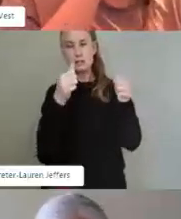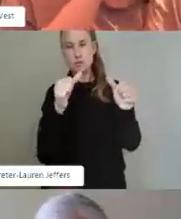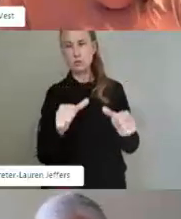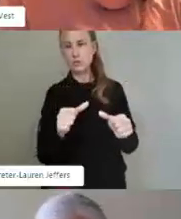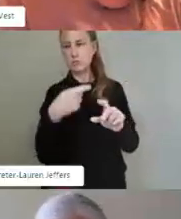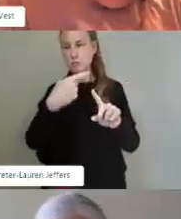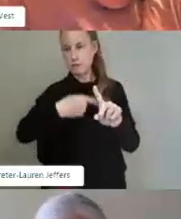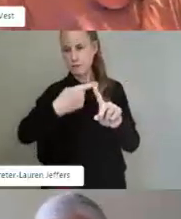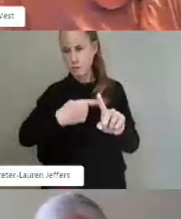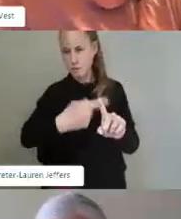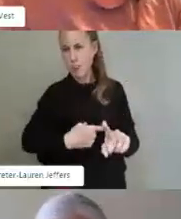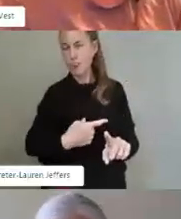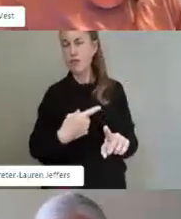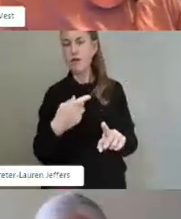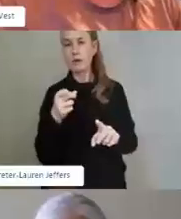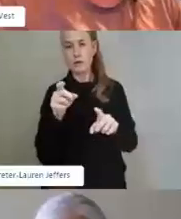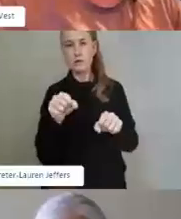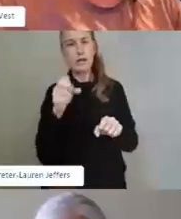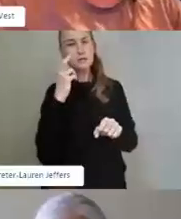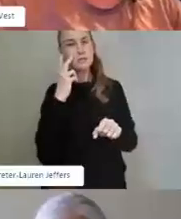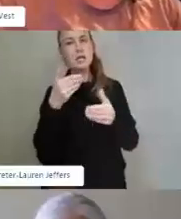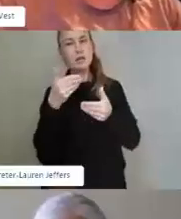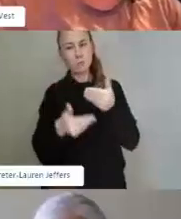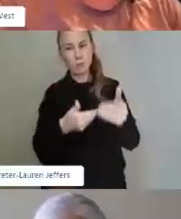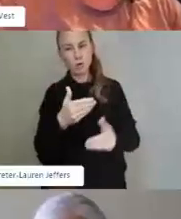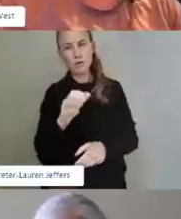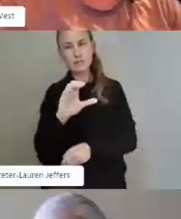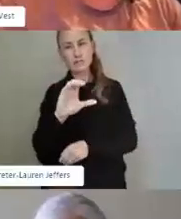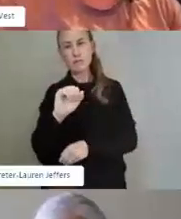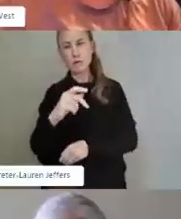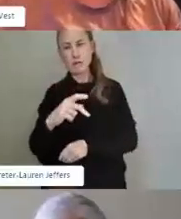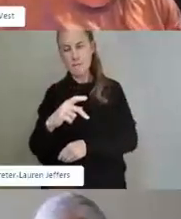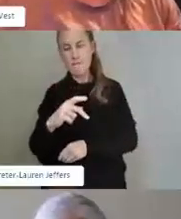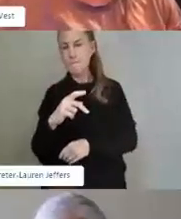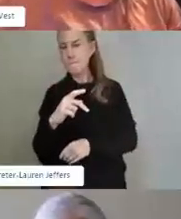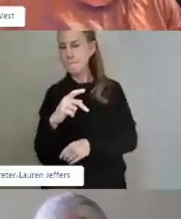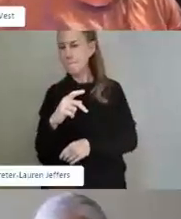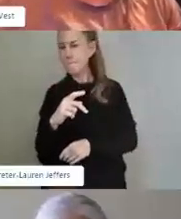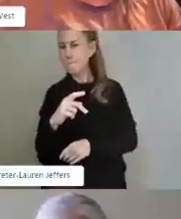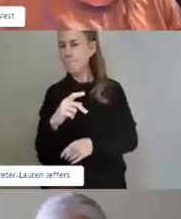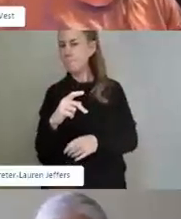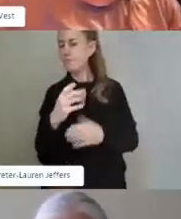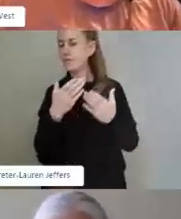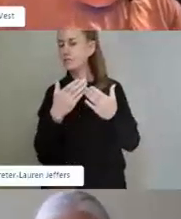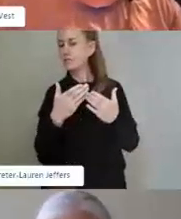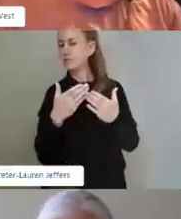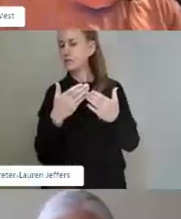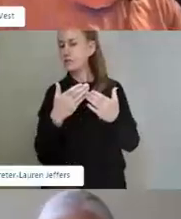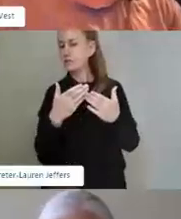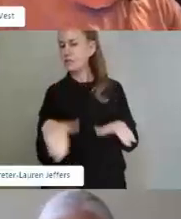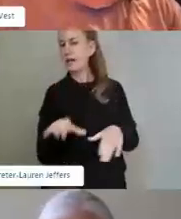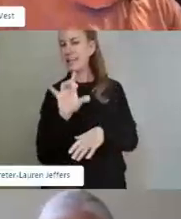update there, so you can see the progress on the cap. The cap has been divided into 8 different